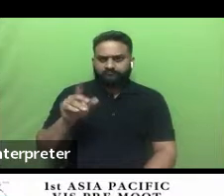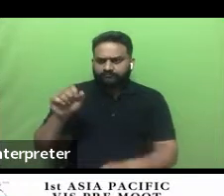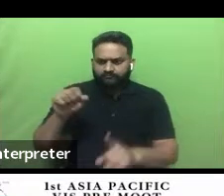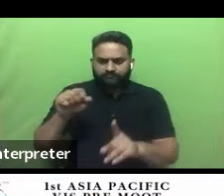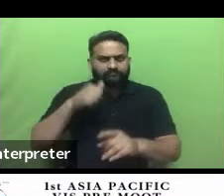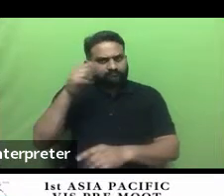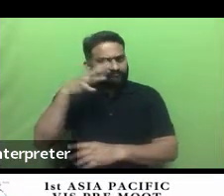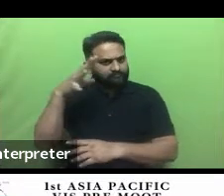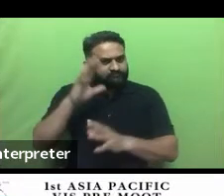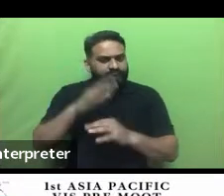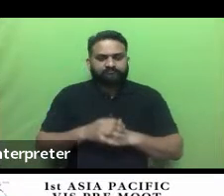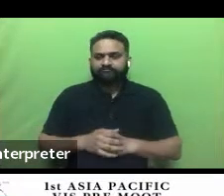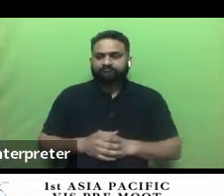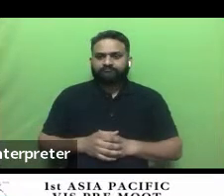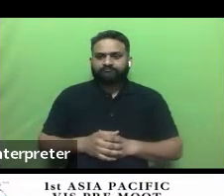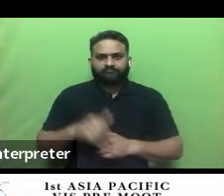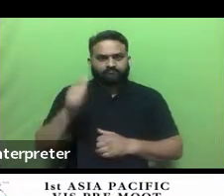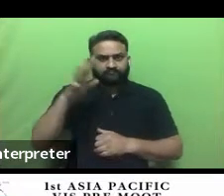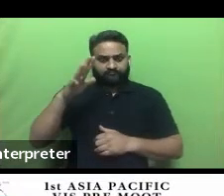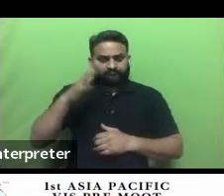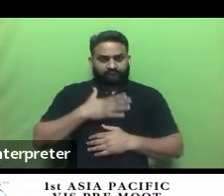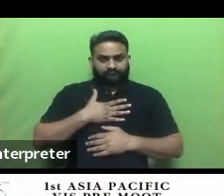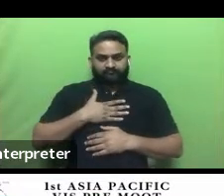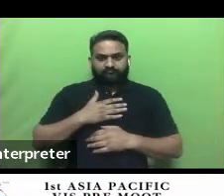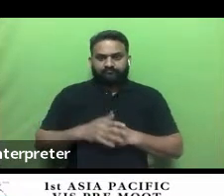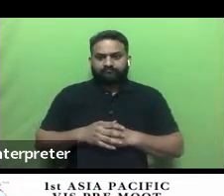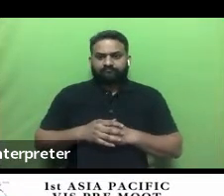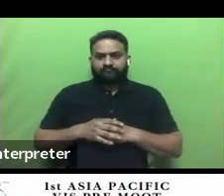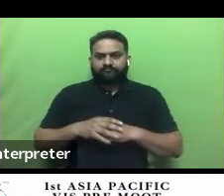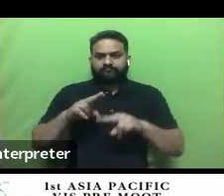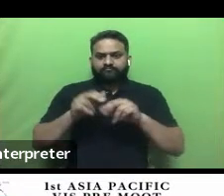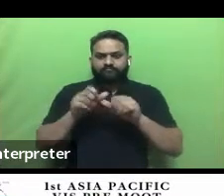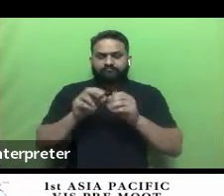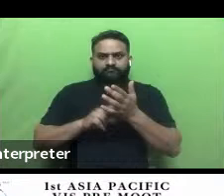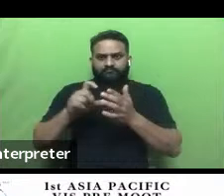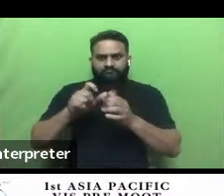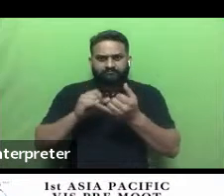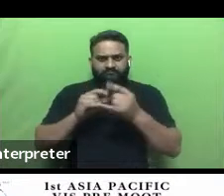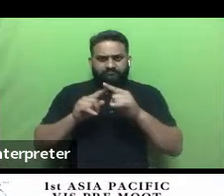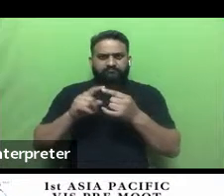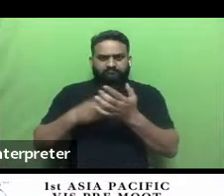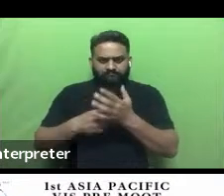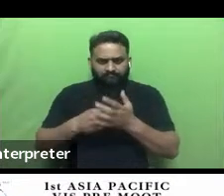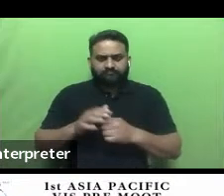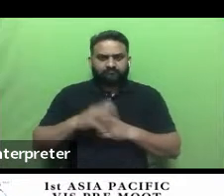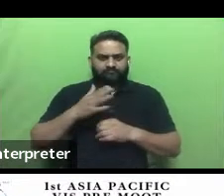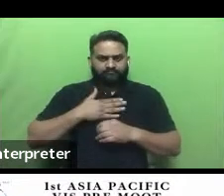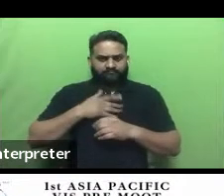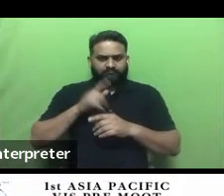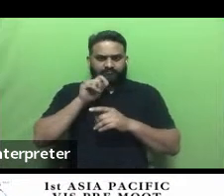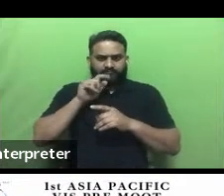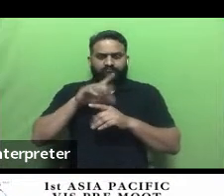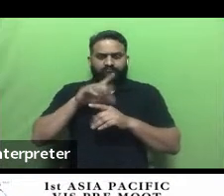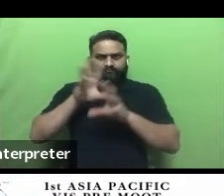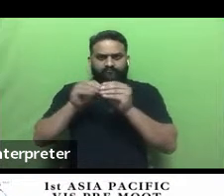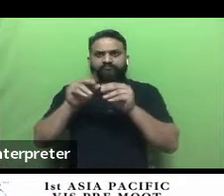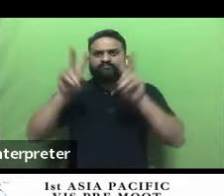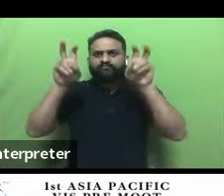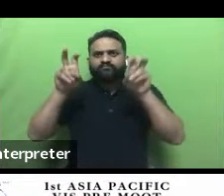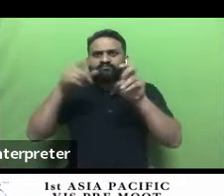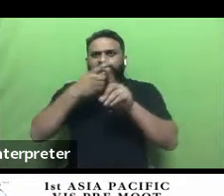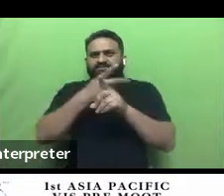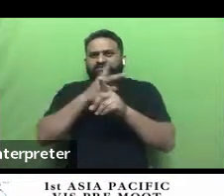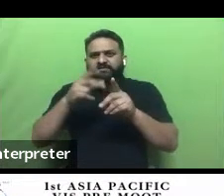afternoon. Good afternoon. I am Francesca D'Argenio, and I will be addressing substantive issues of contract